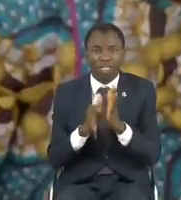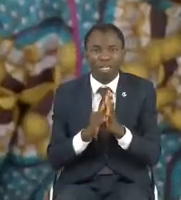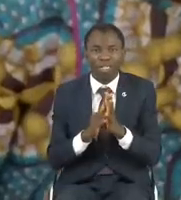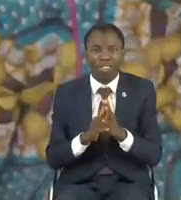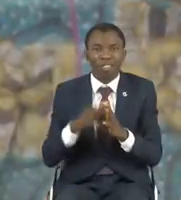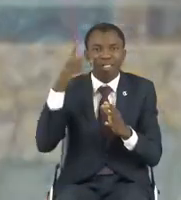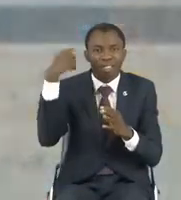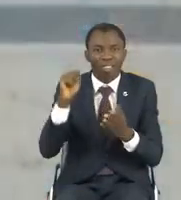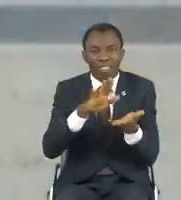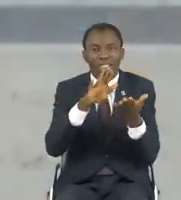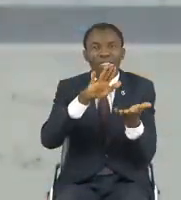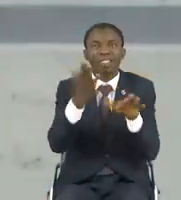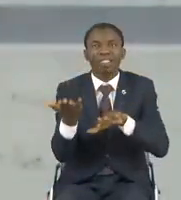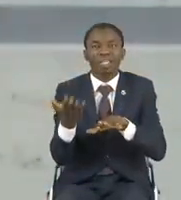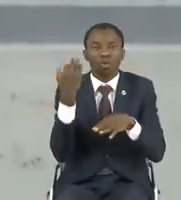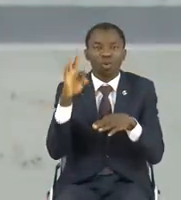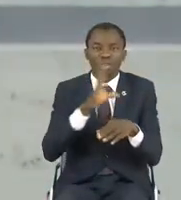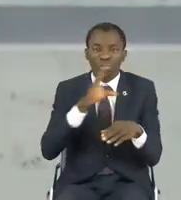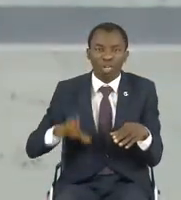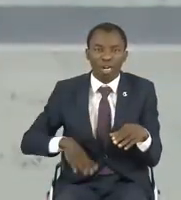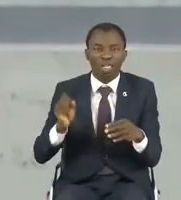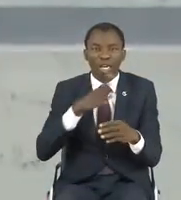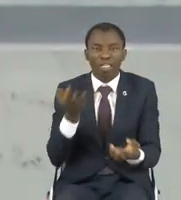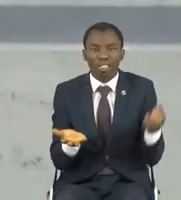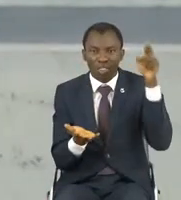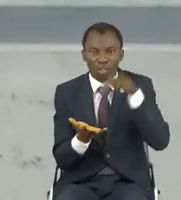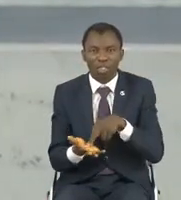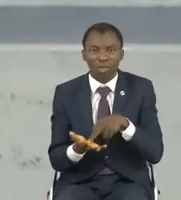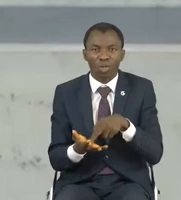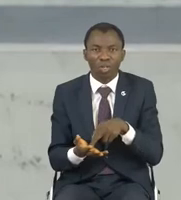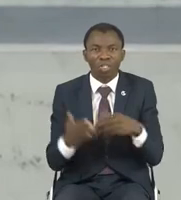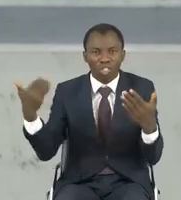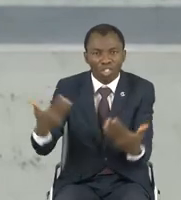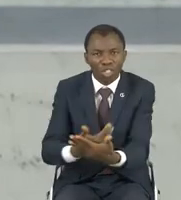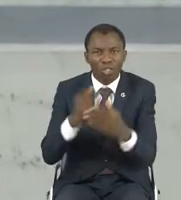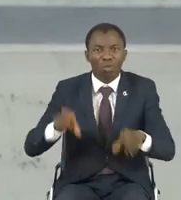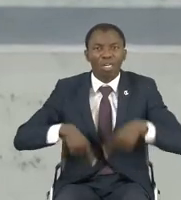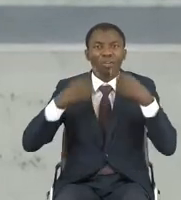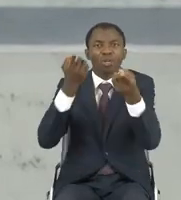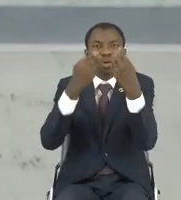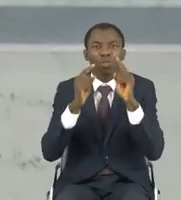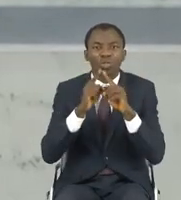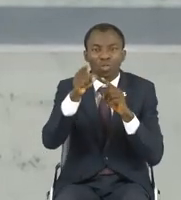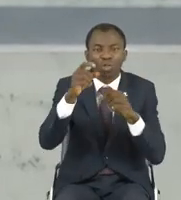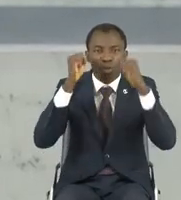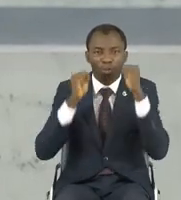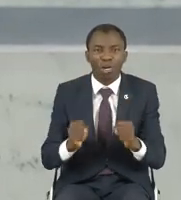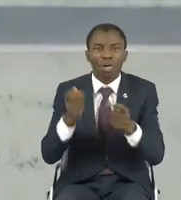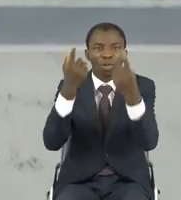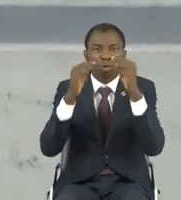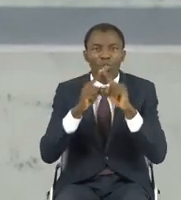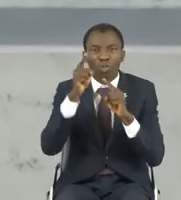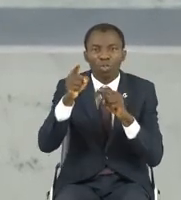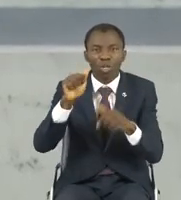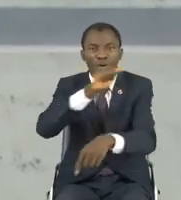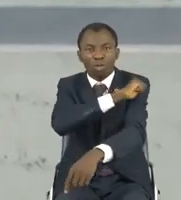of Christ and his resurrection, new life comes to you. Power comes to you.